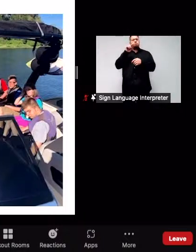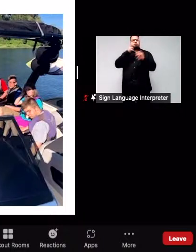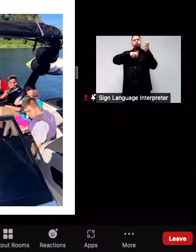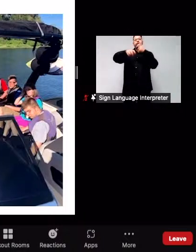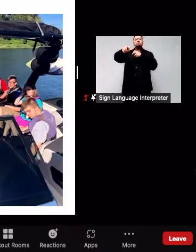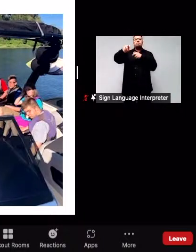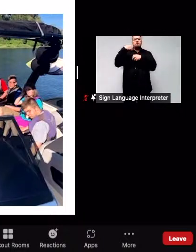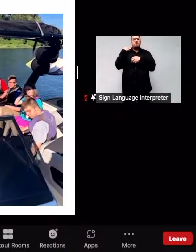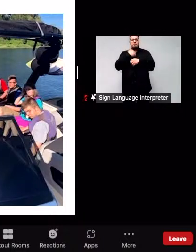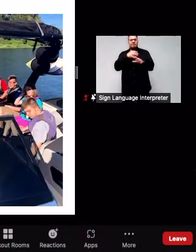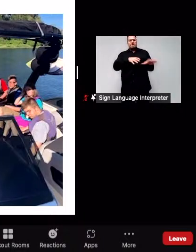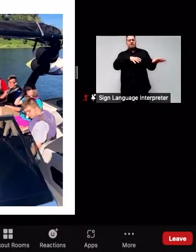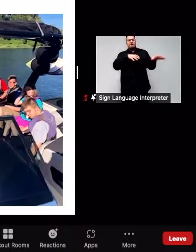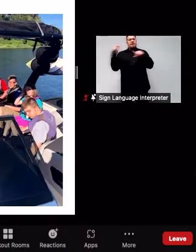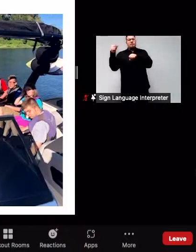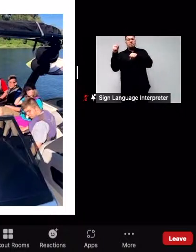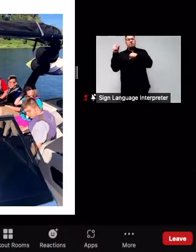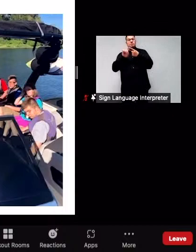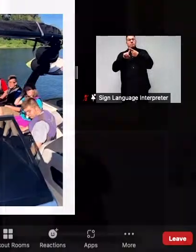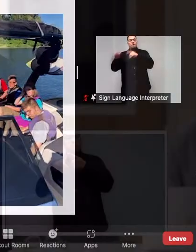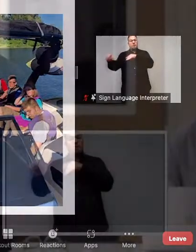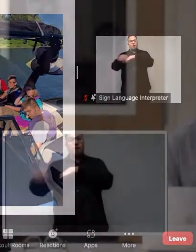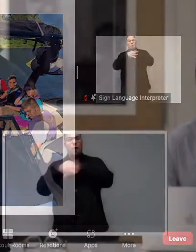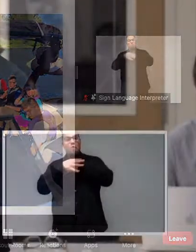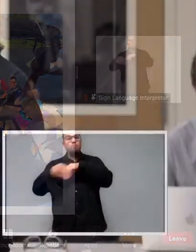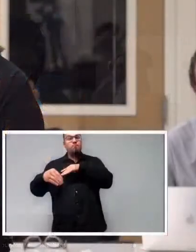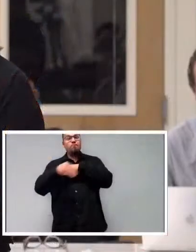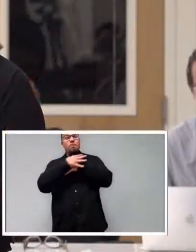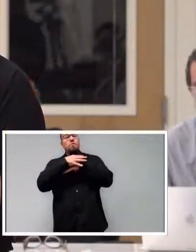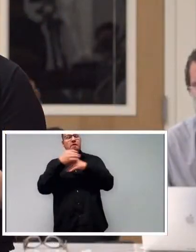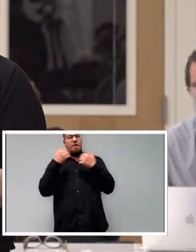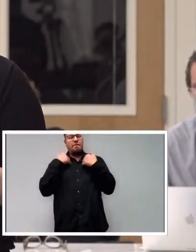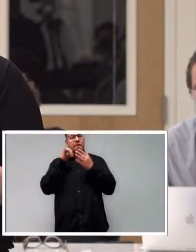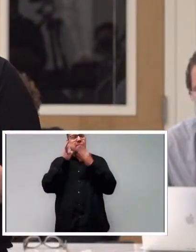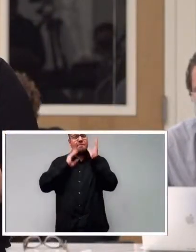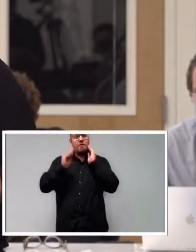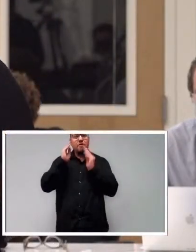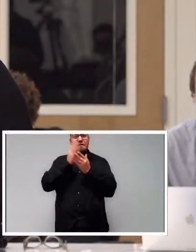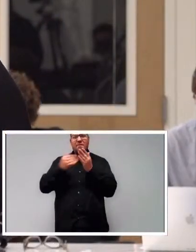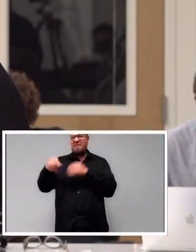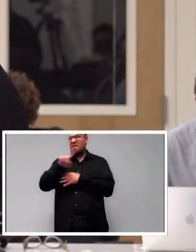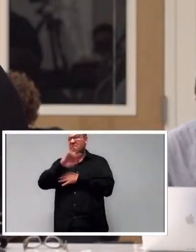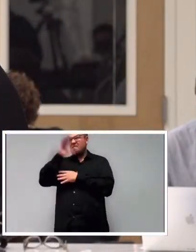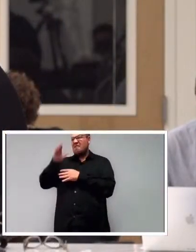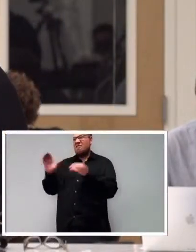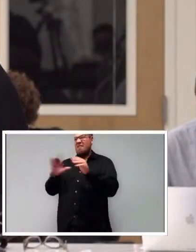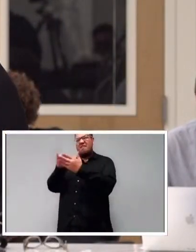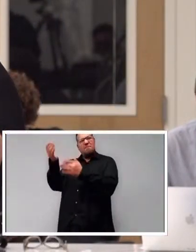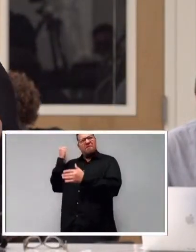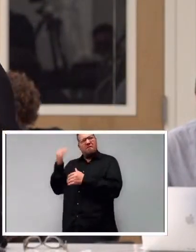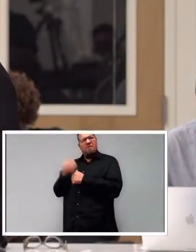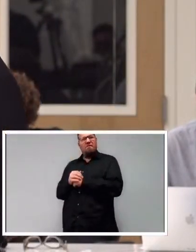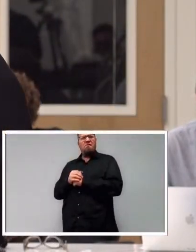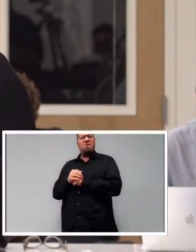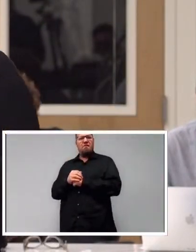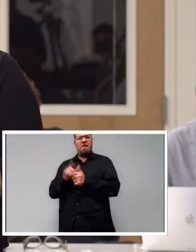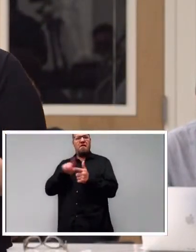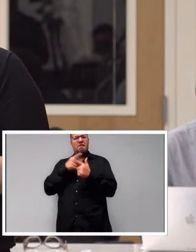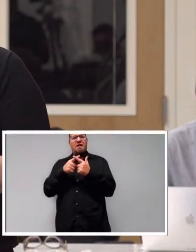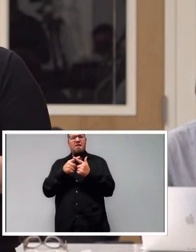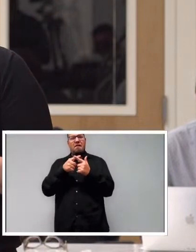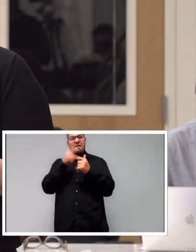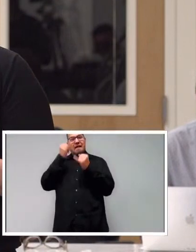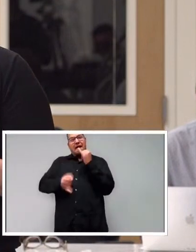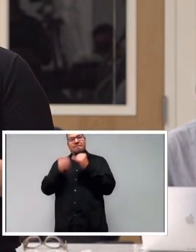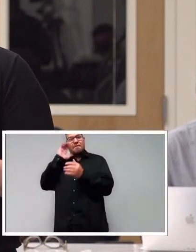we've taken kids out to the coast to have that experience, and some of them have never been able to do that before. And then the final picture